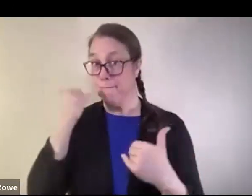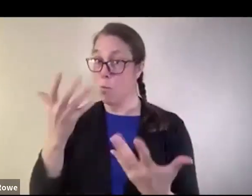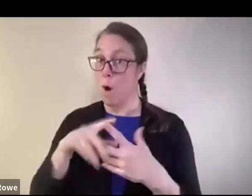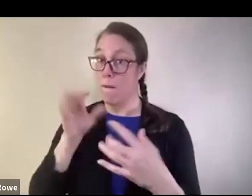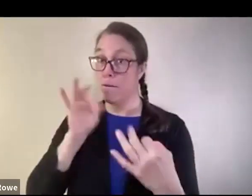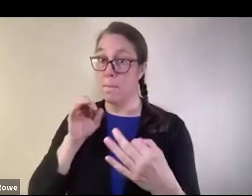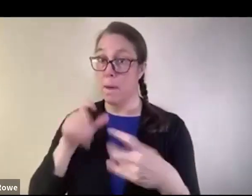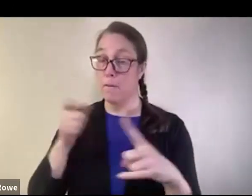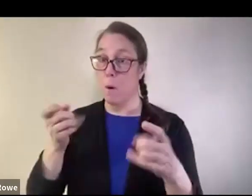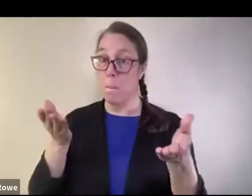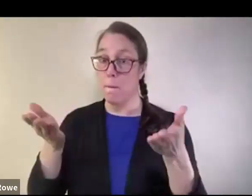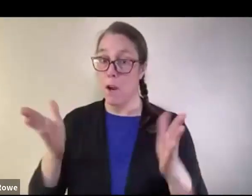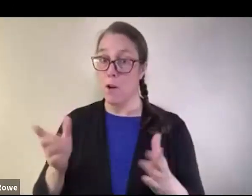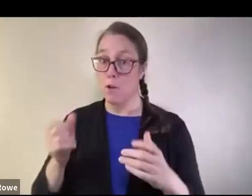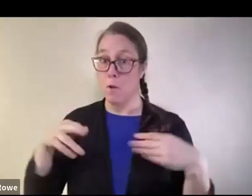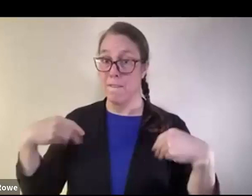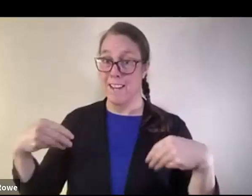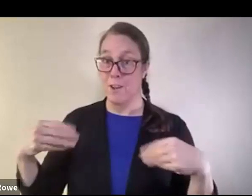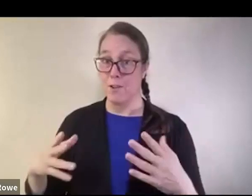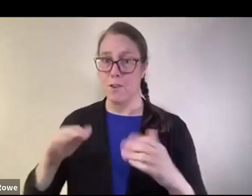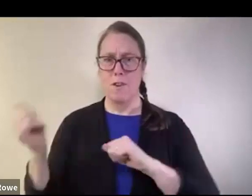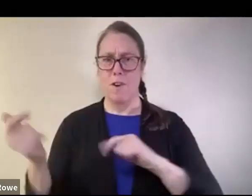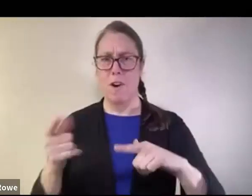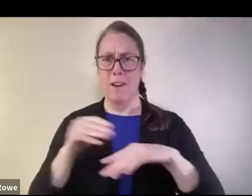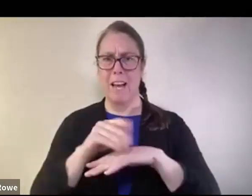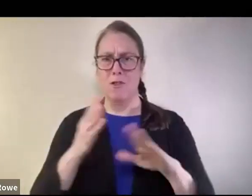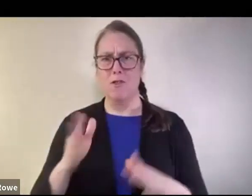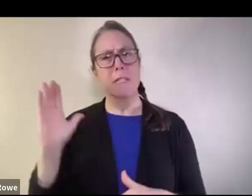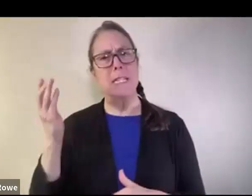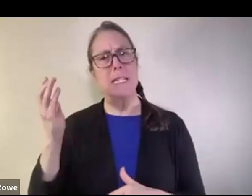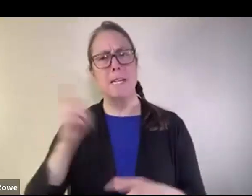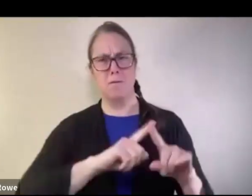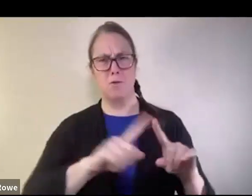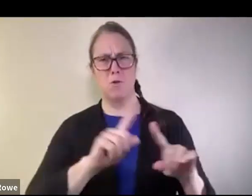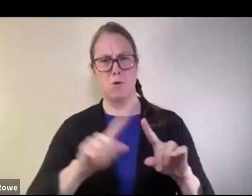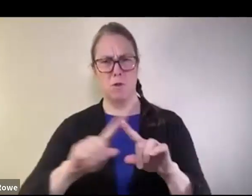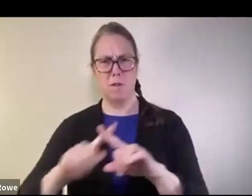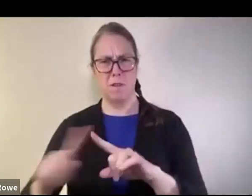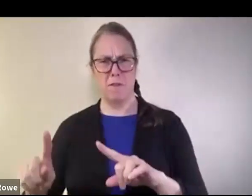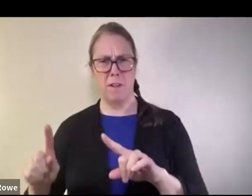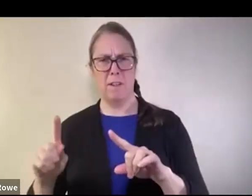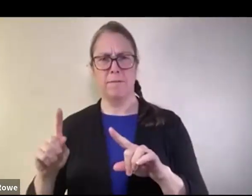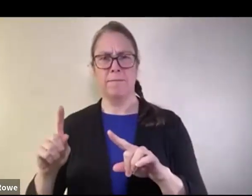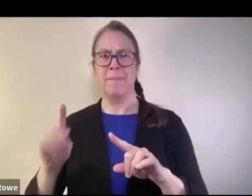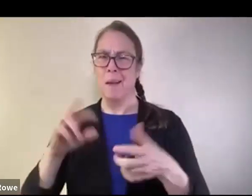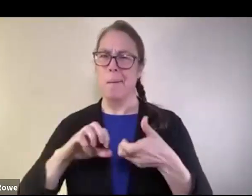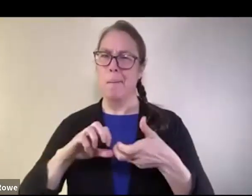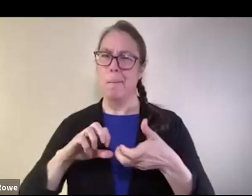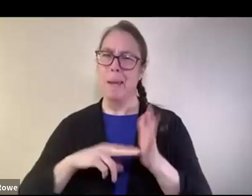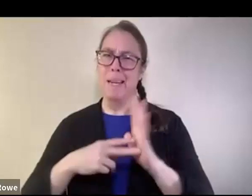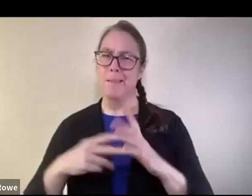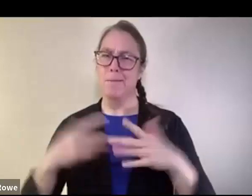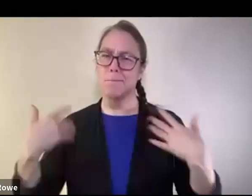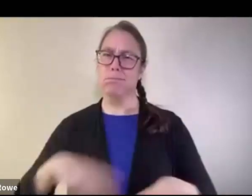service providers, vendors. All of the counselors seem to do things differently, which makes things